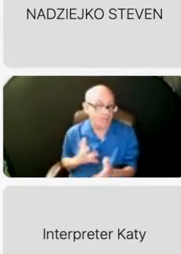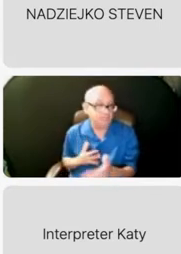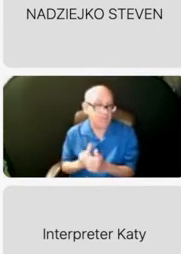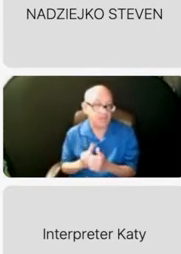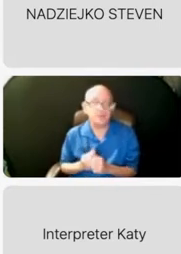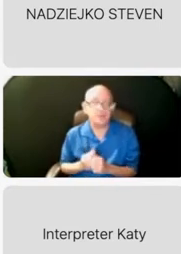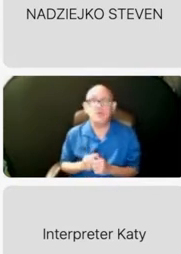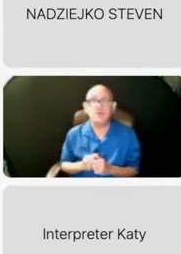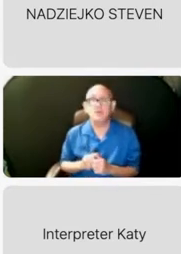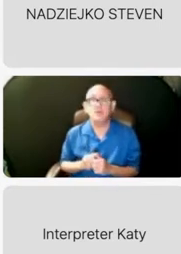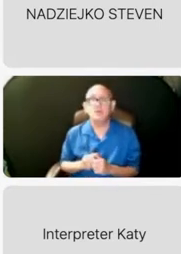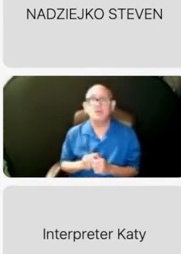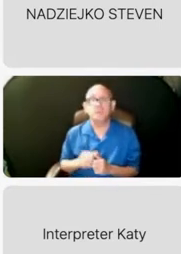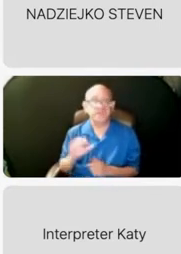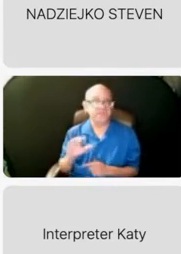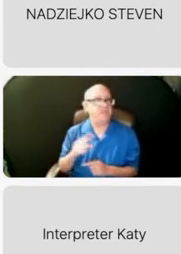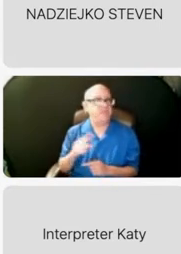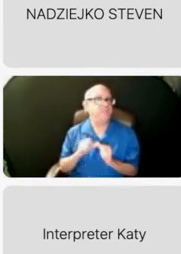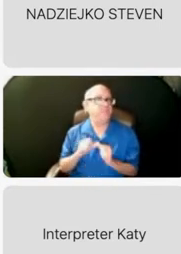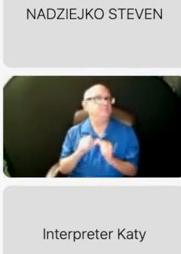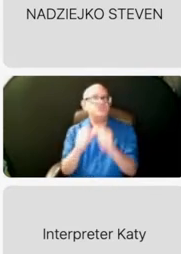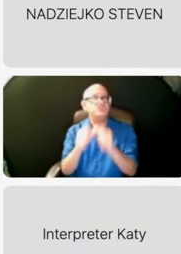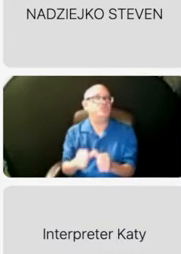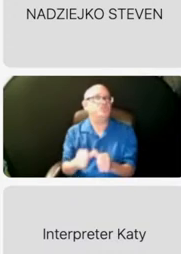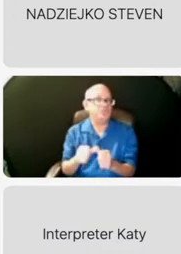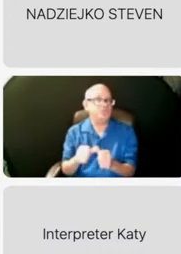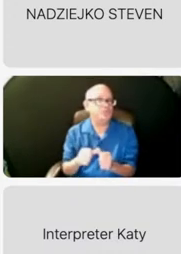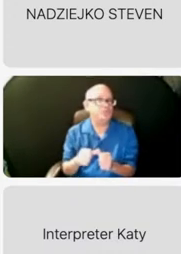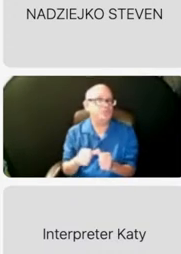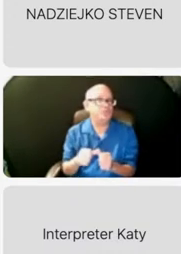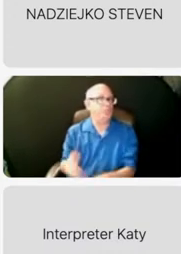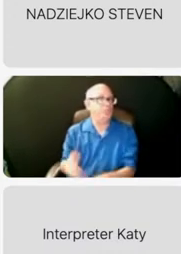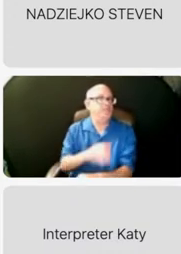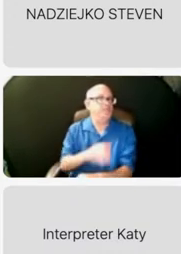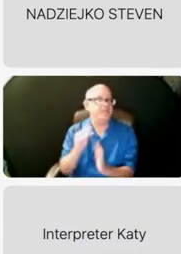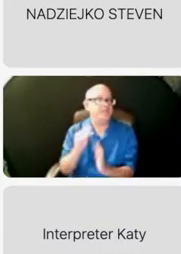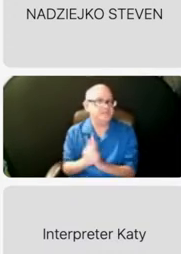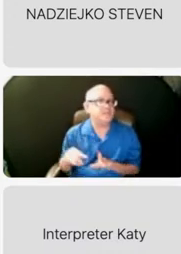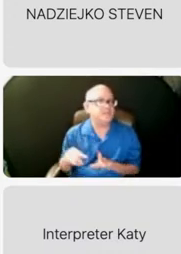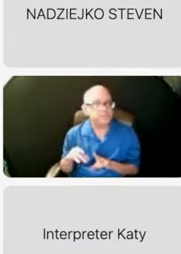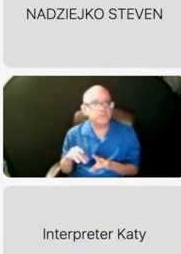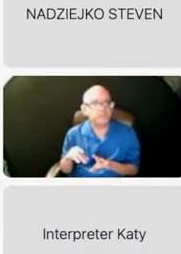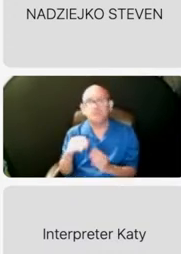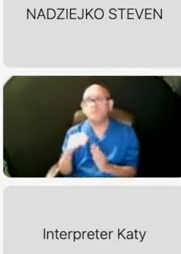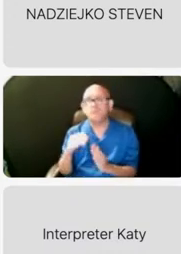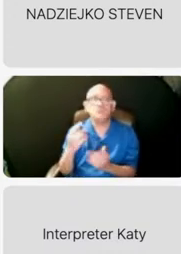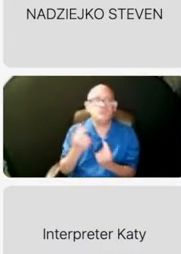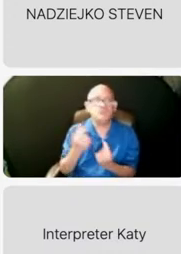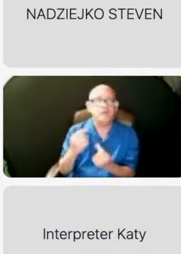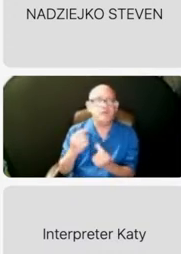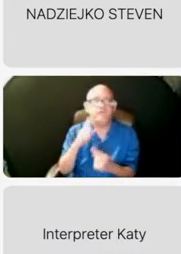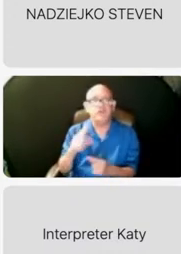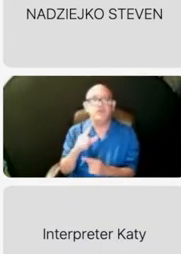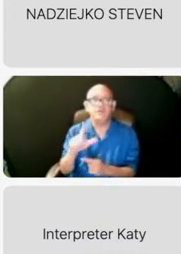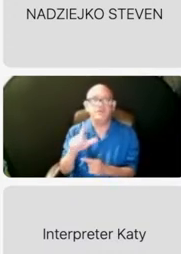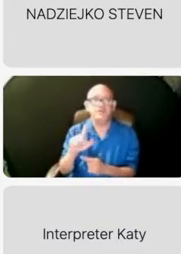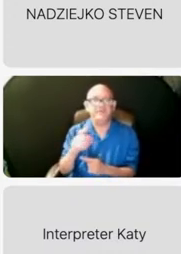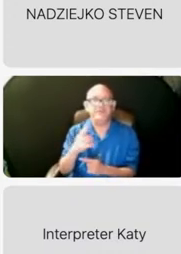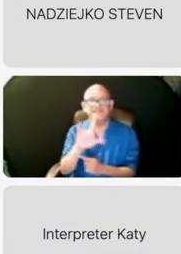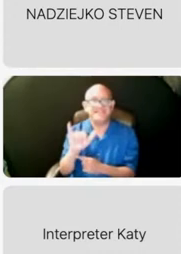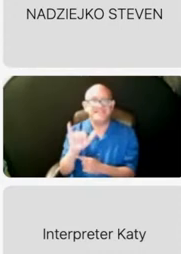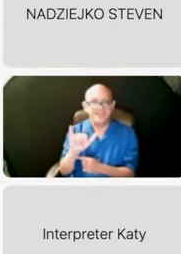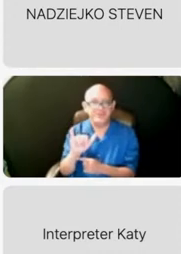they could continue enhancing their skills and abilities in the 21 for 21st century as far